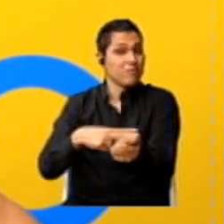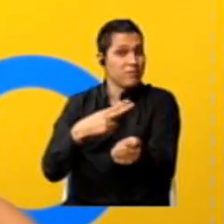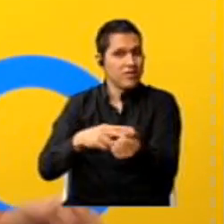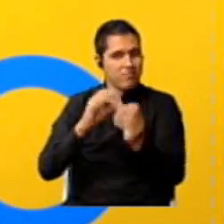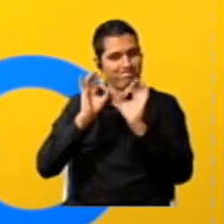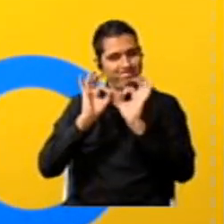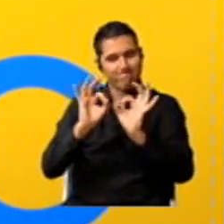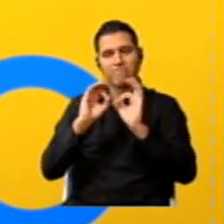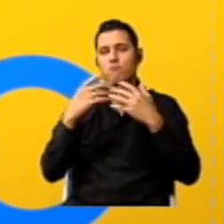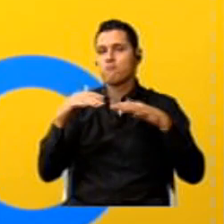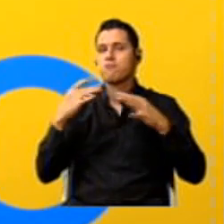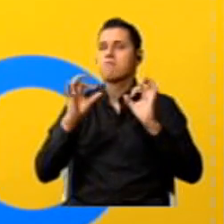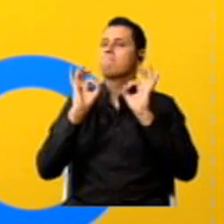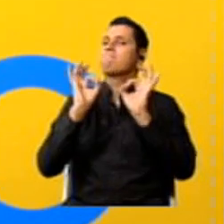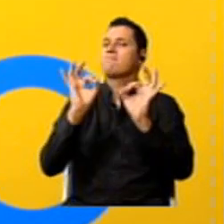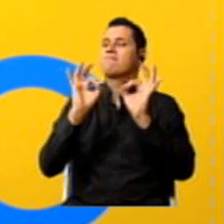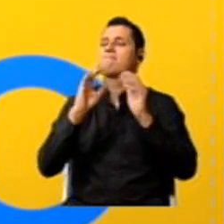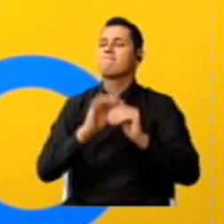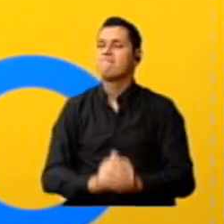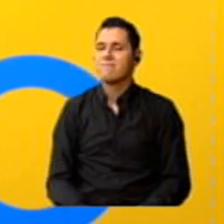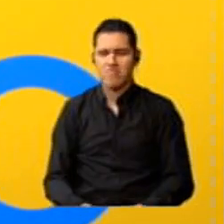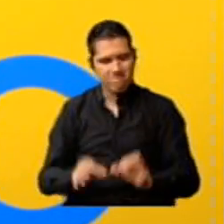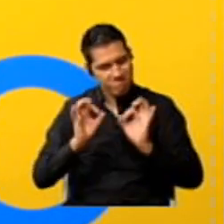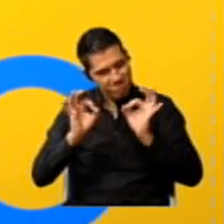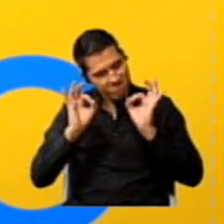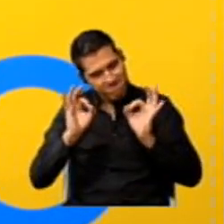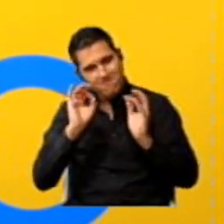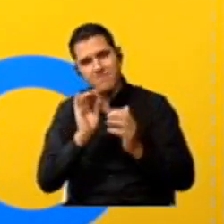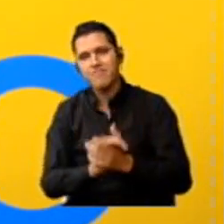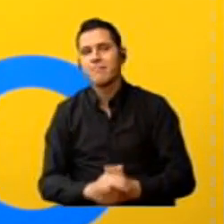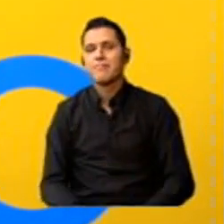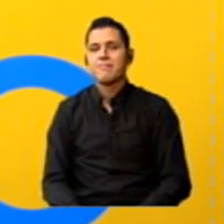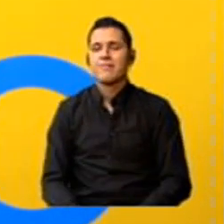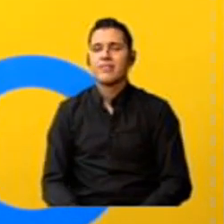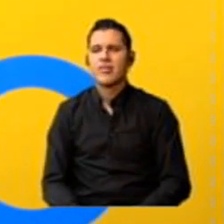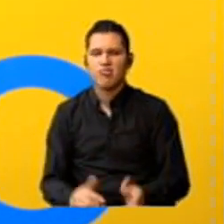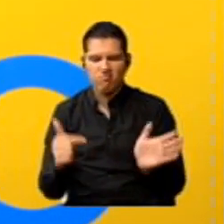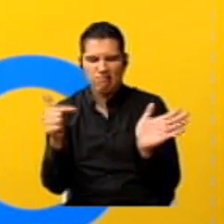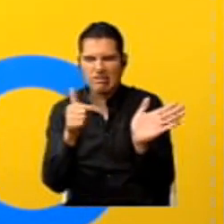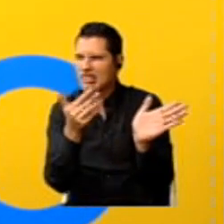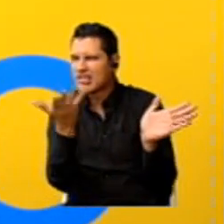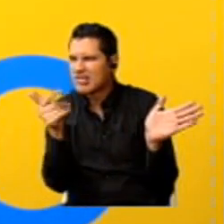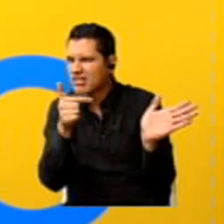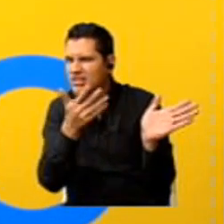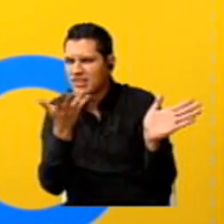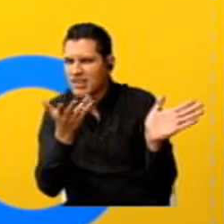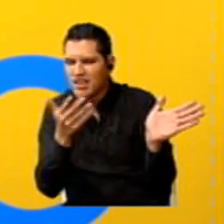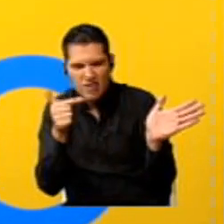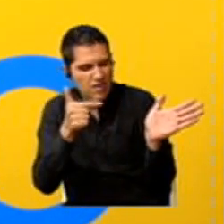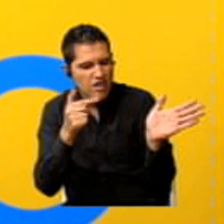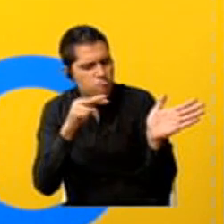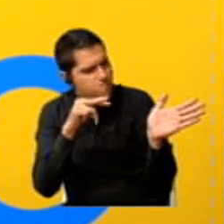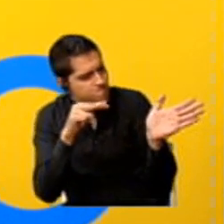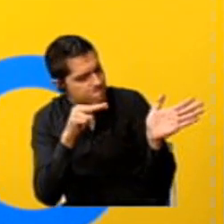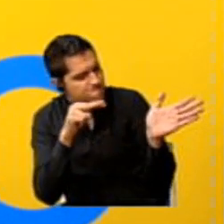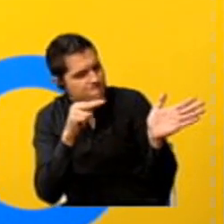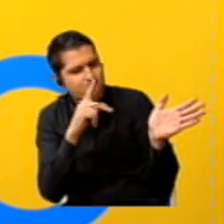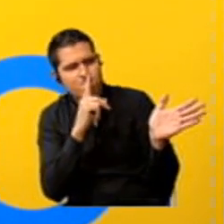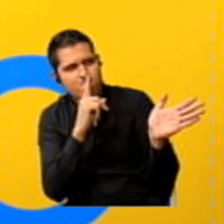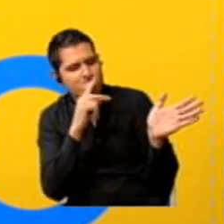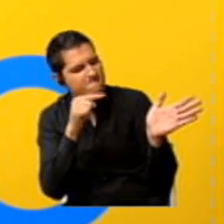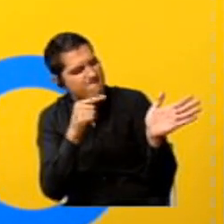hospital. Excellent, very good. What's this? Oh, this is